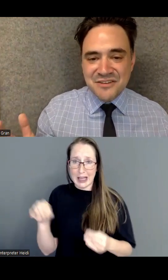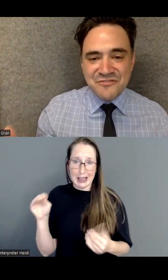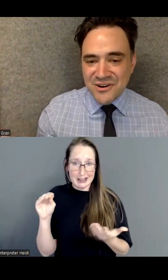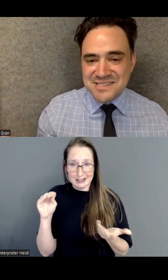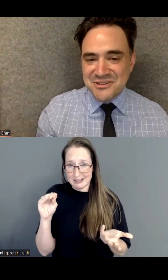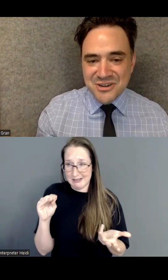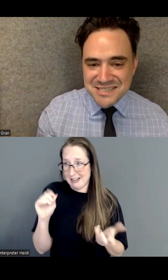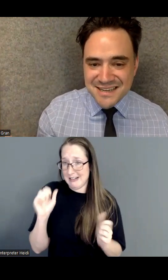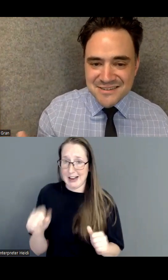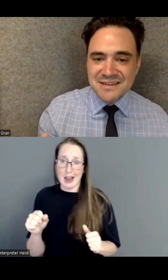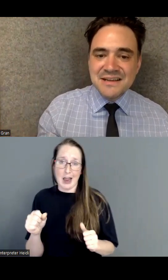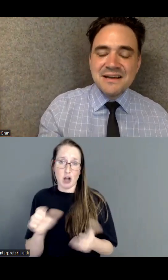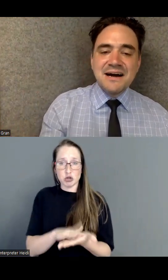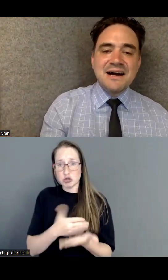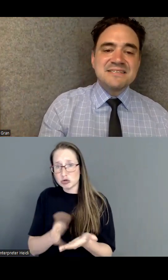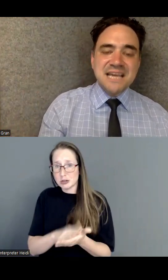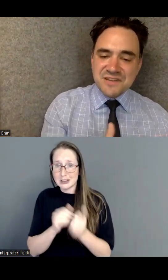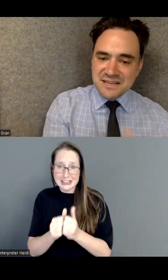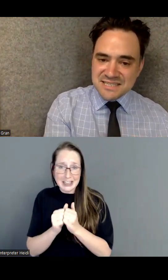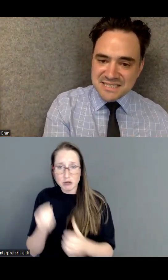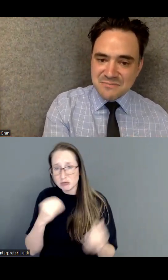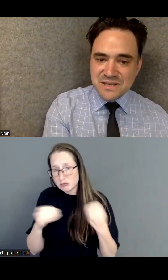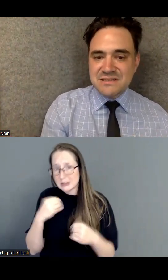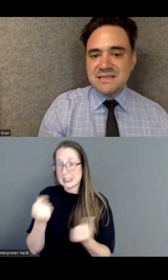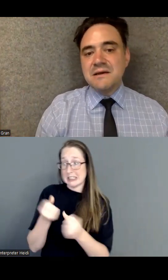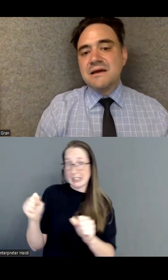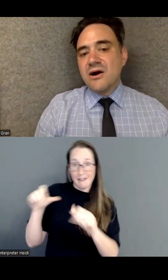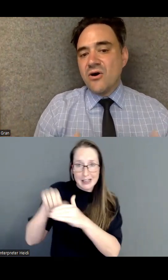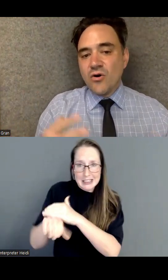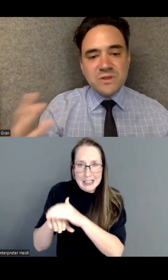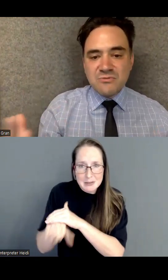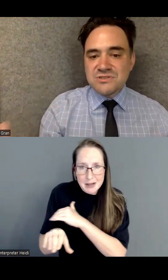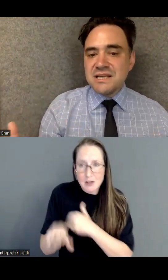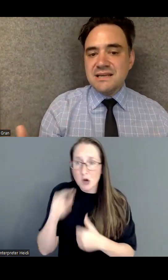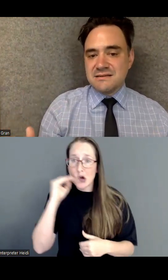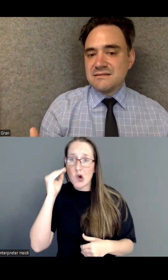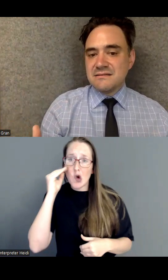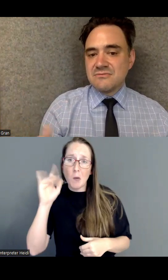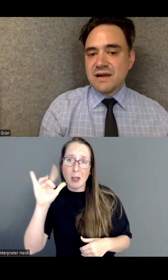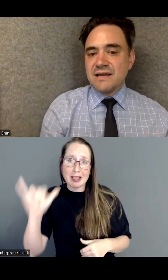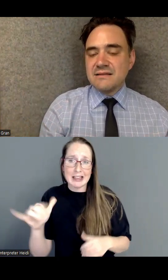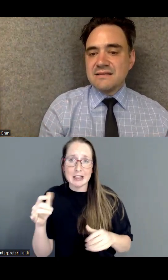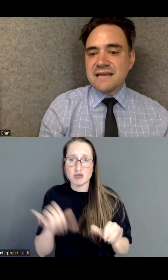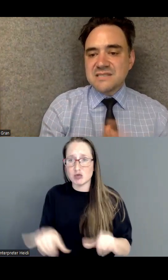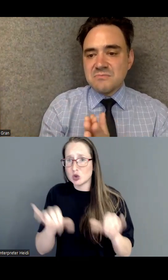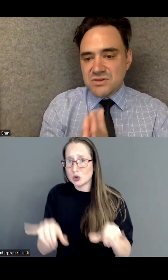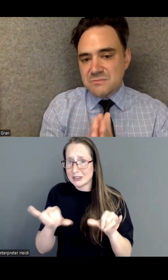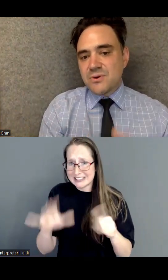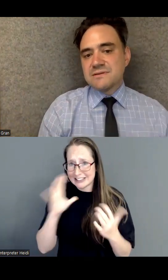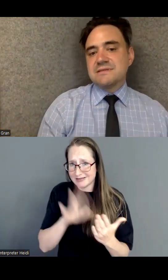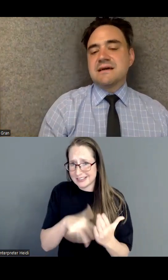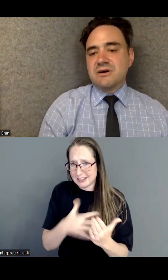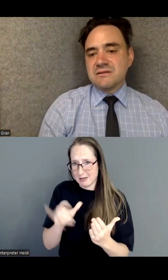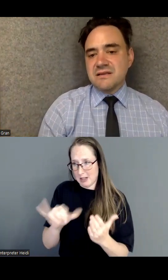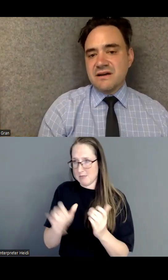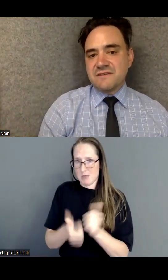and converse and cook together, safety and accessibility, homely routine, right? That's the most